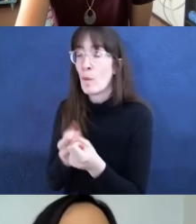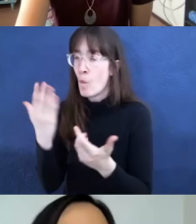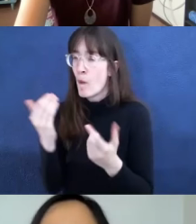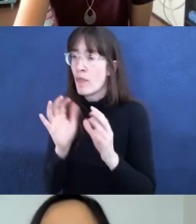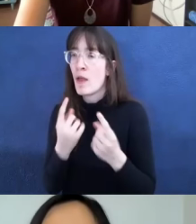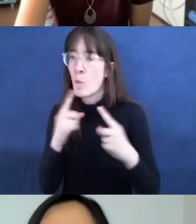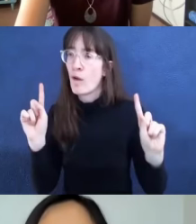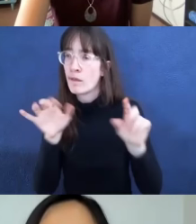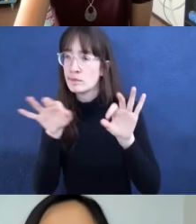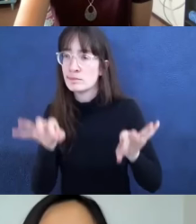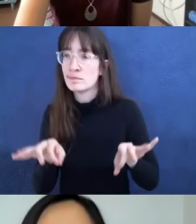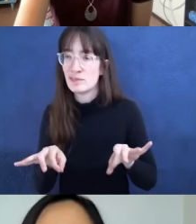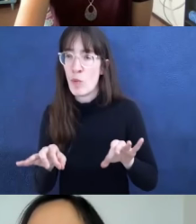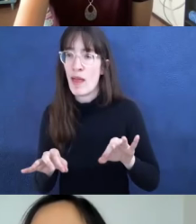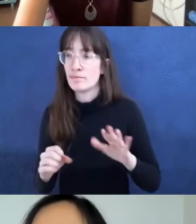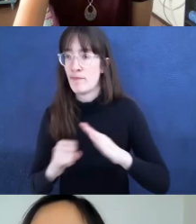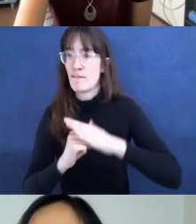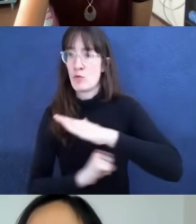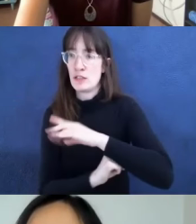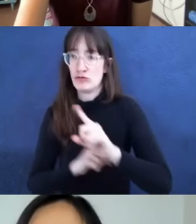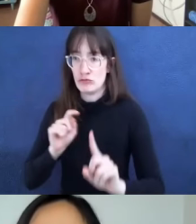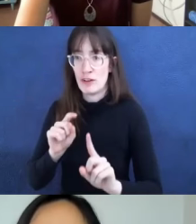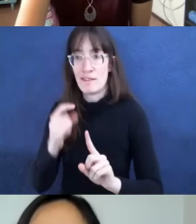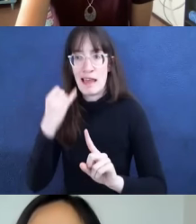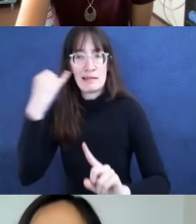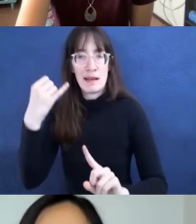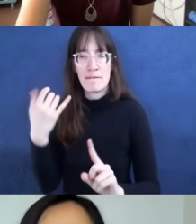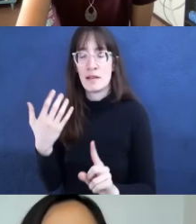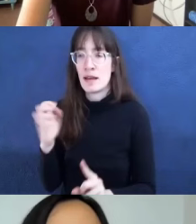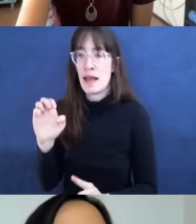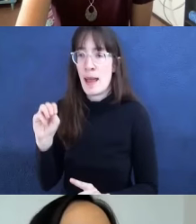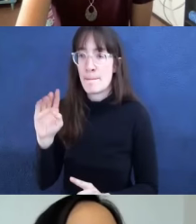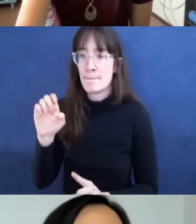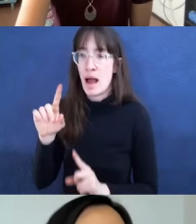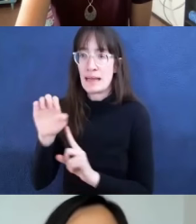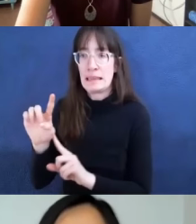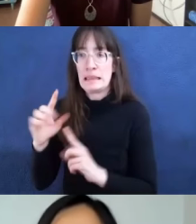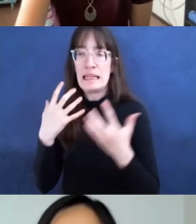on. So the foundation of the idea of embodied healing.